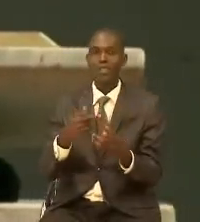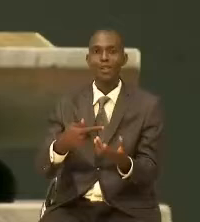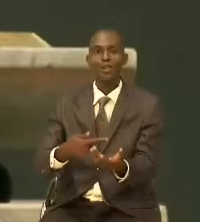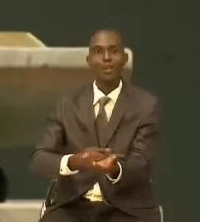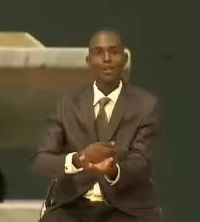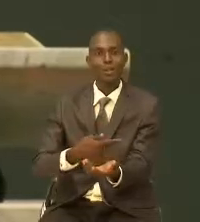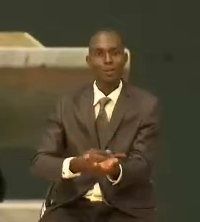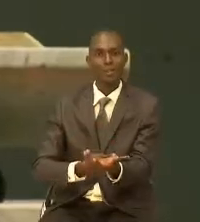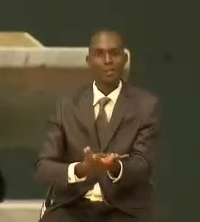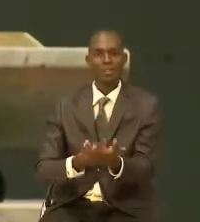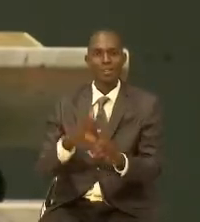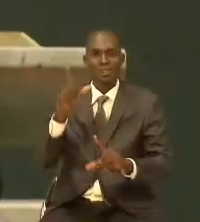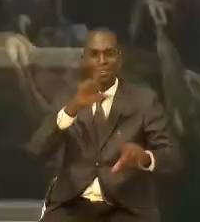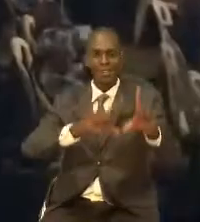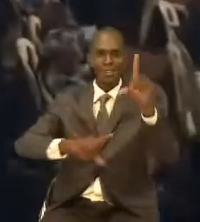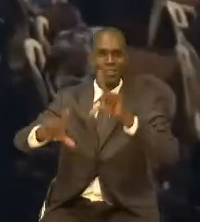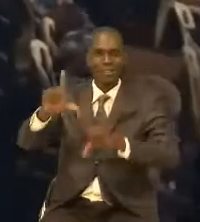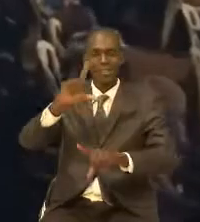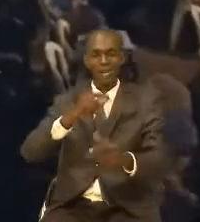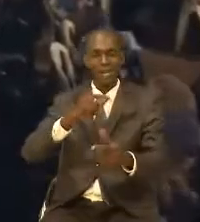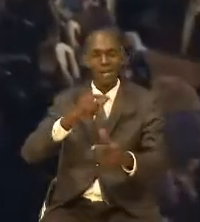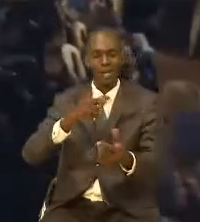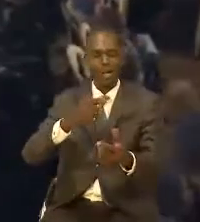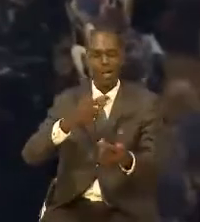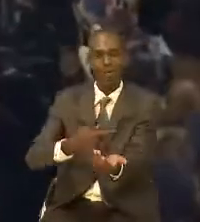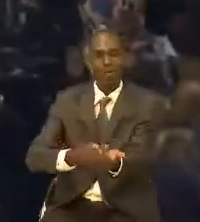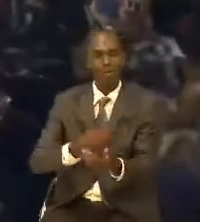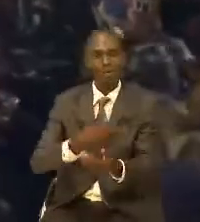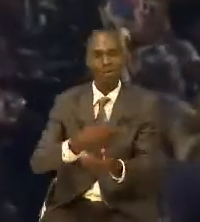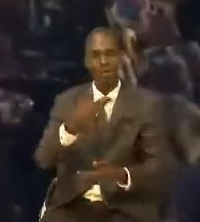help me shout the word gospel